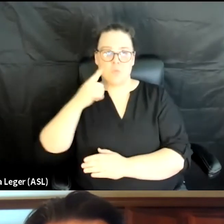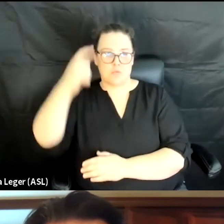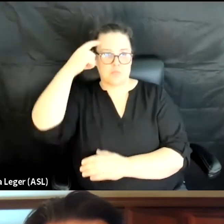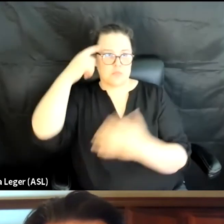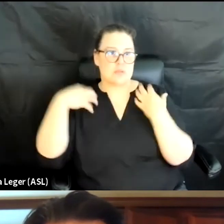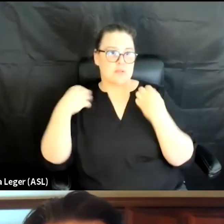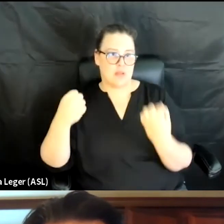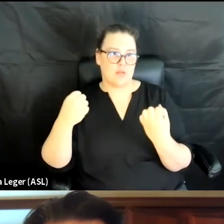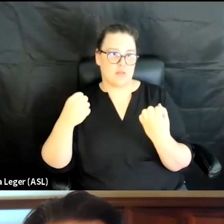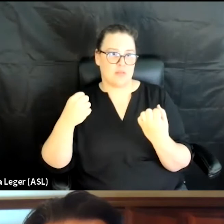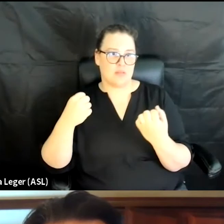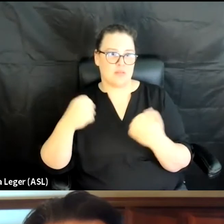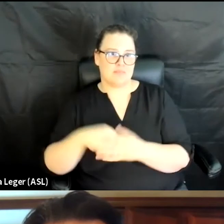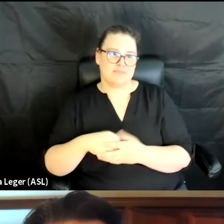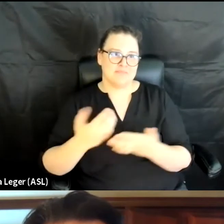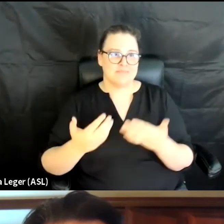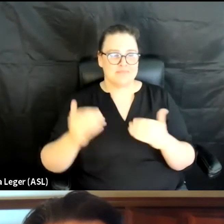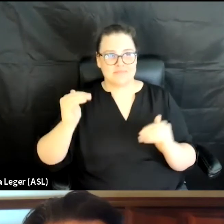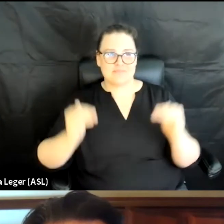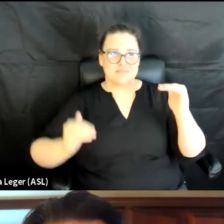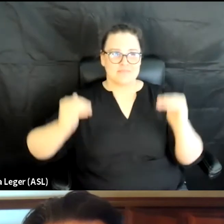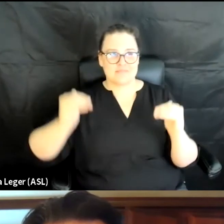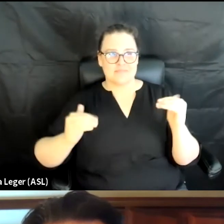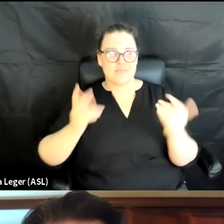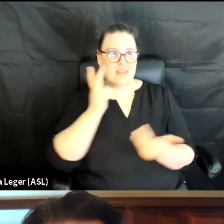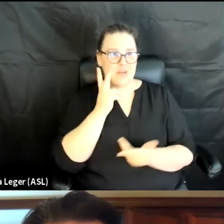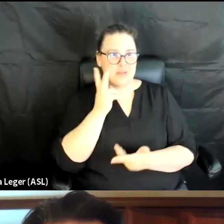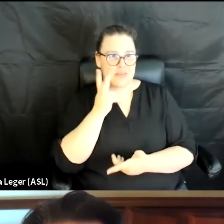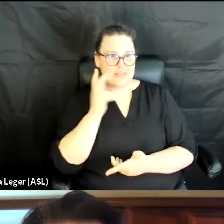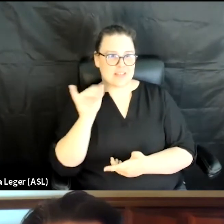that population. So it kind of gives you the vast